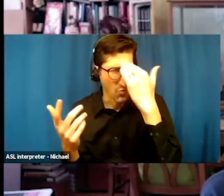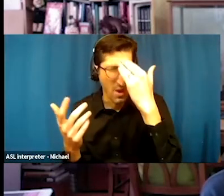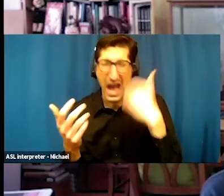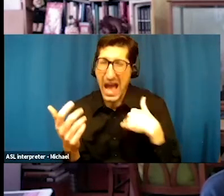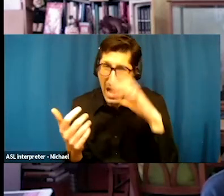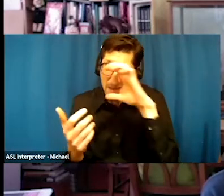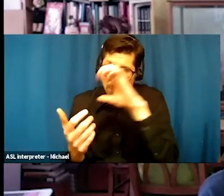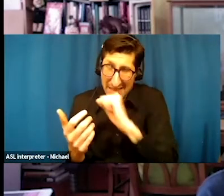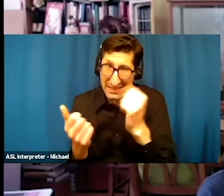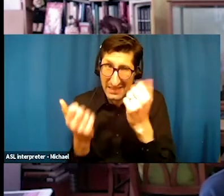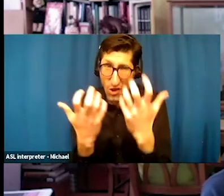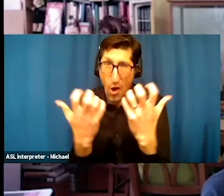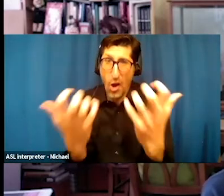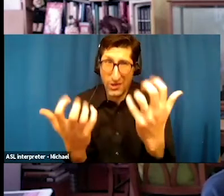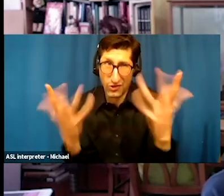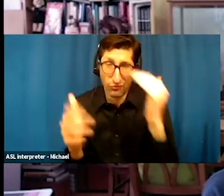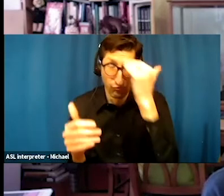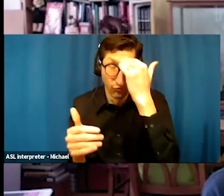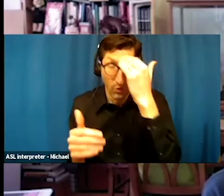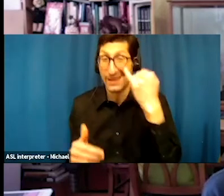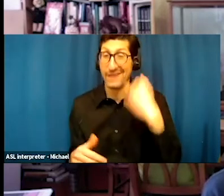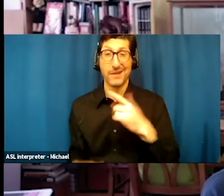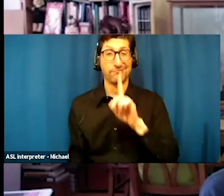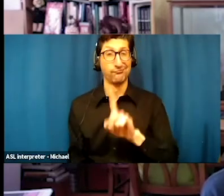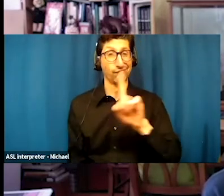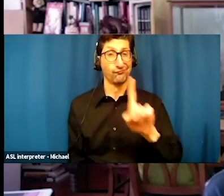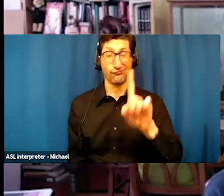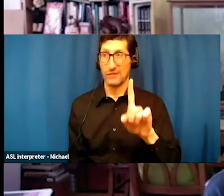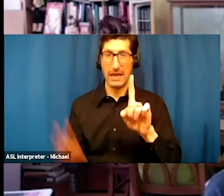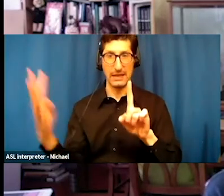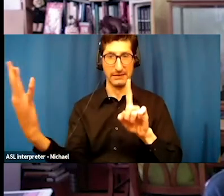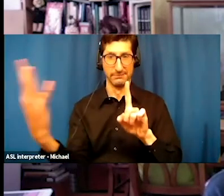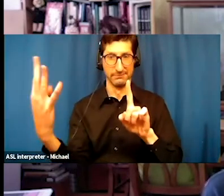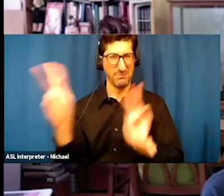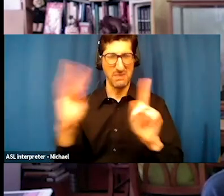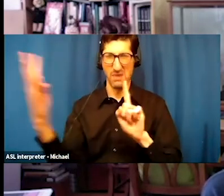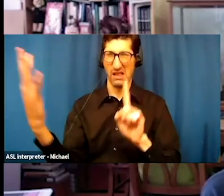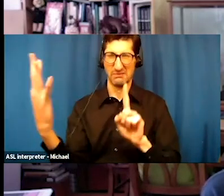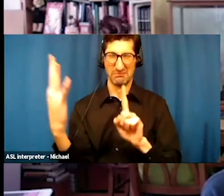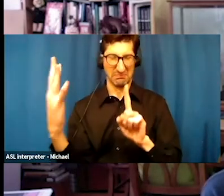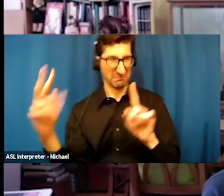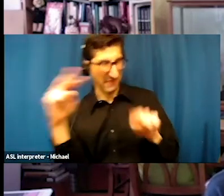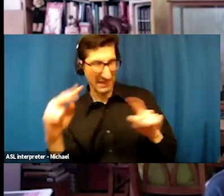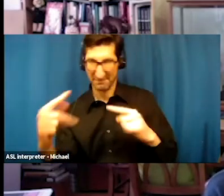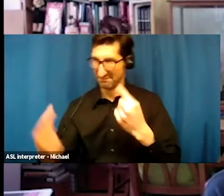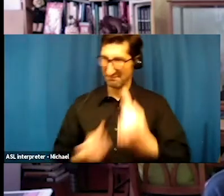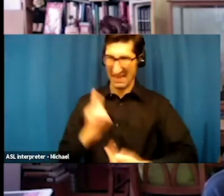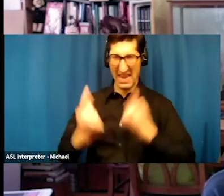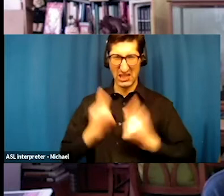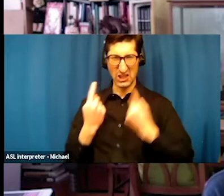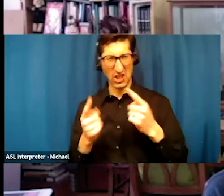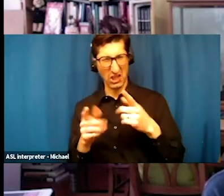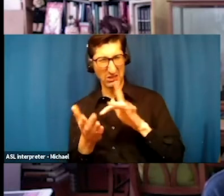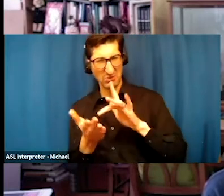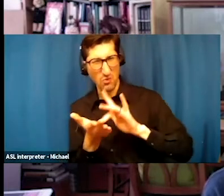know what I'm talking about where you're just going down the street. And here come the insults and here come the rude questions and here come the well-meaning comments.